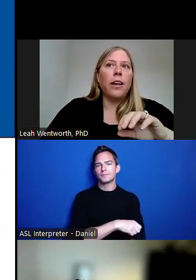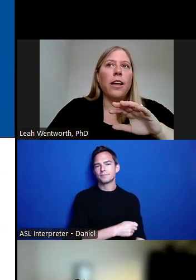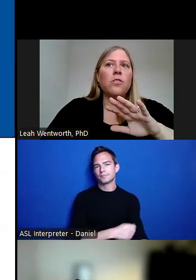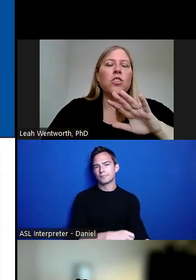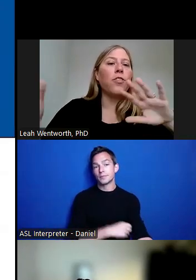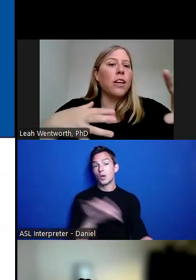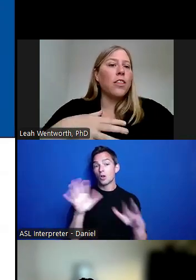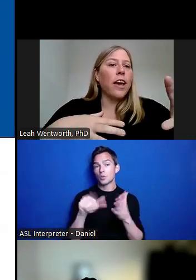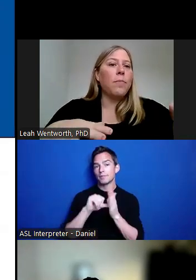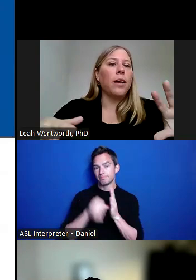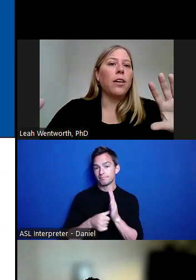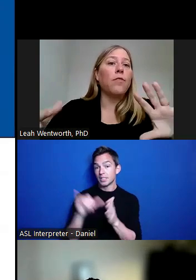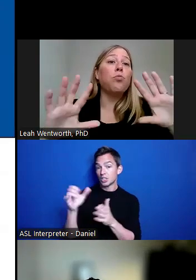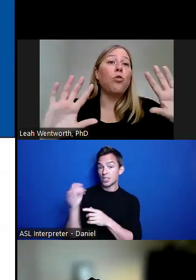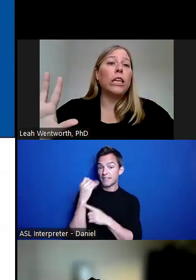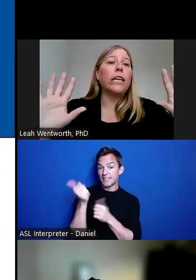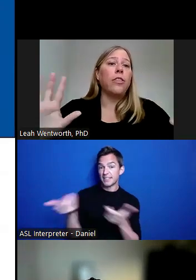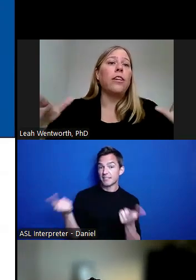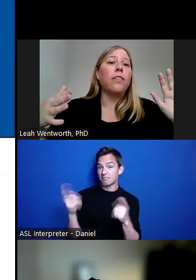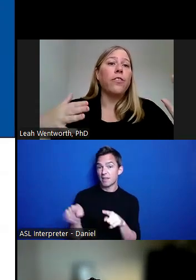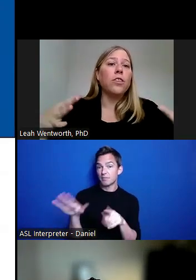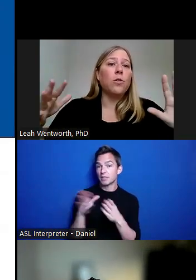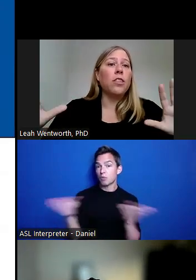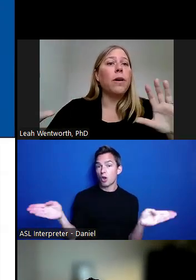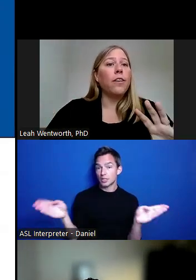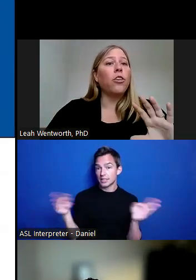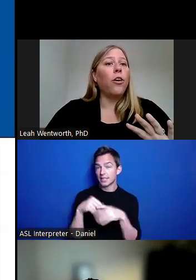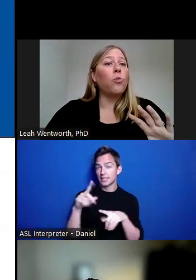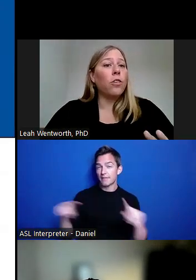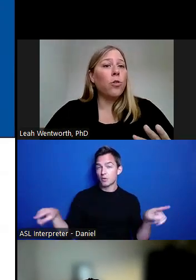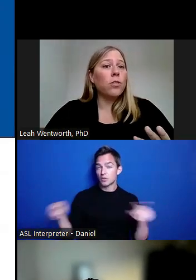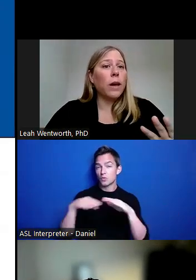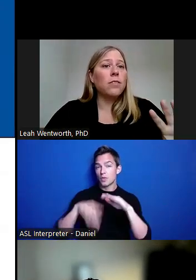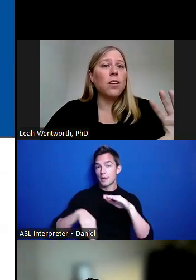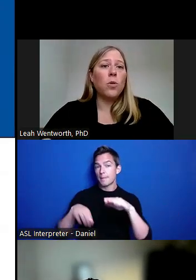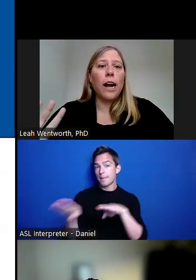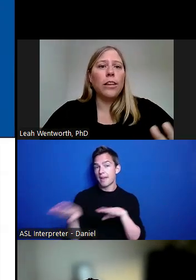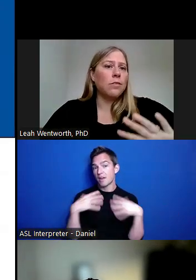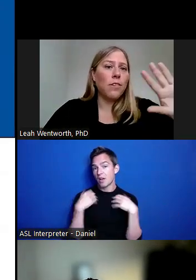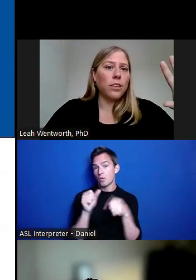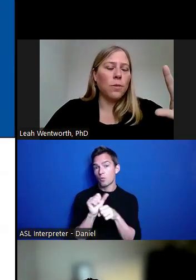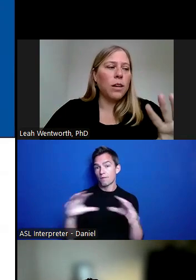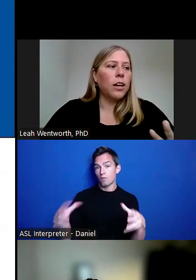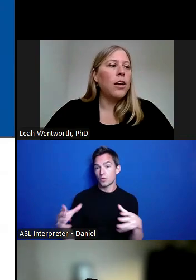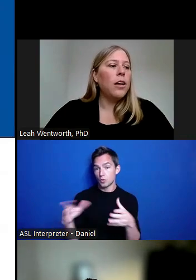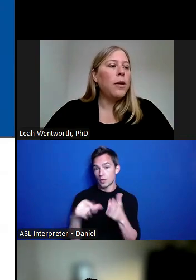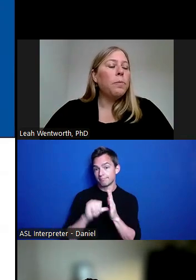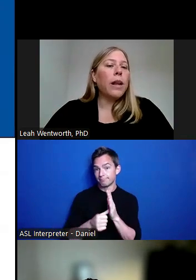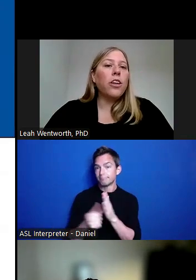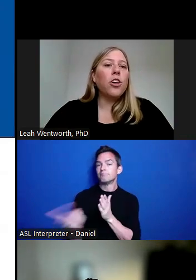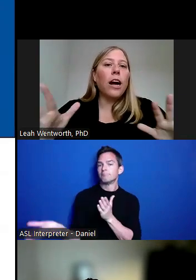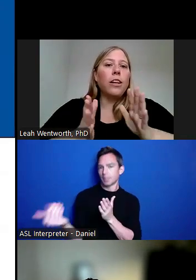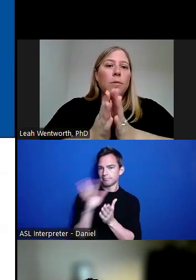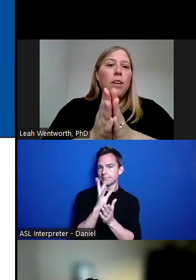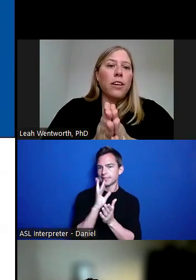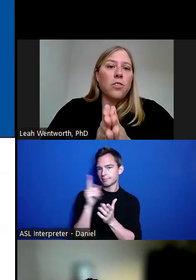think, and Jen, if there's anything happening kind of broadly in the diversity within the behavioral health workforce space that you want to highlight, definitely jump in here. But